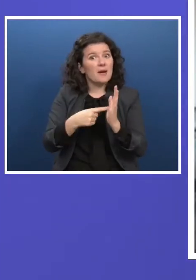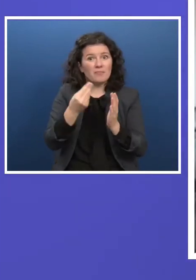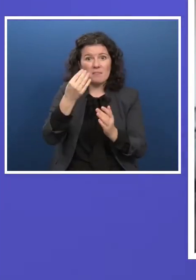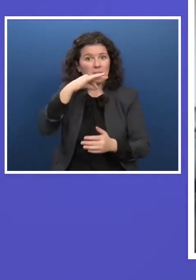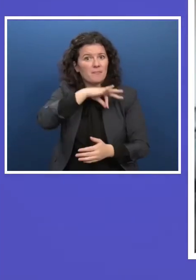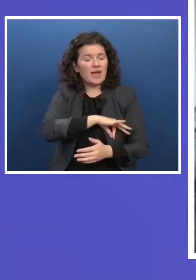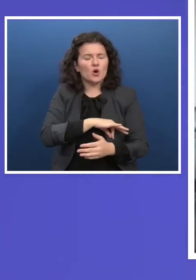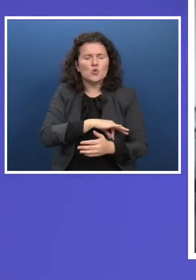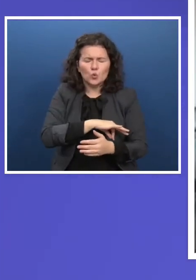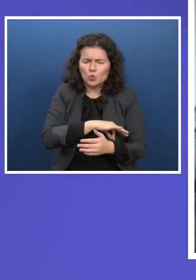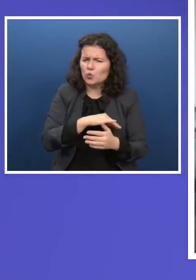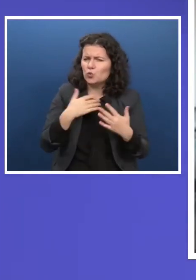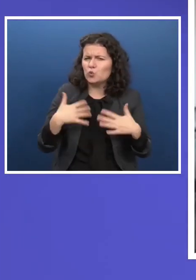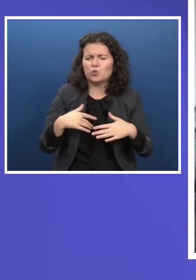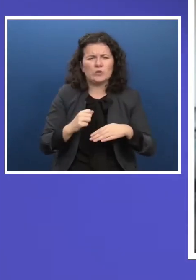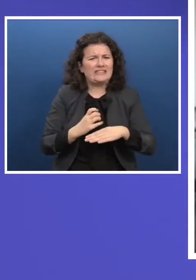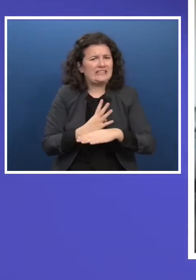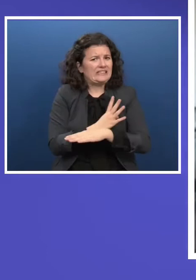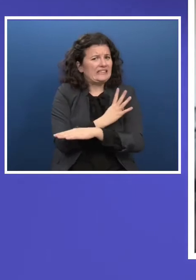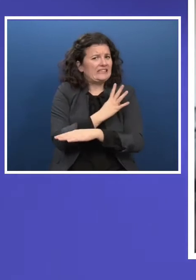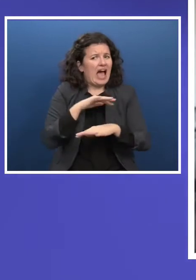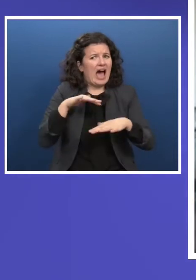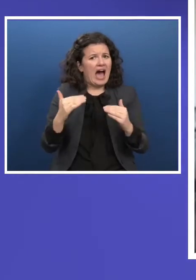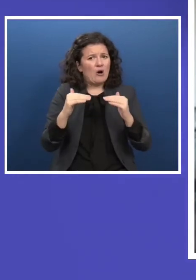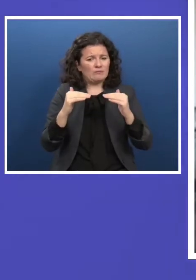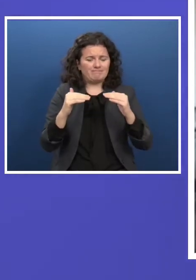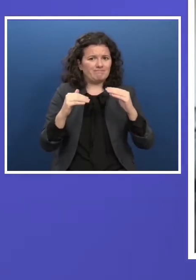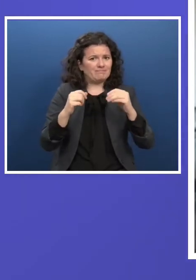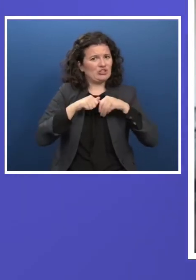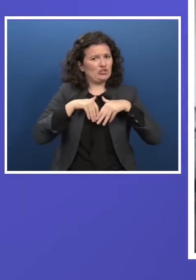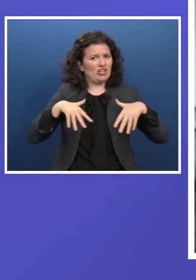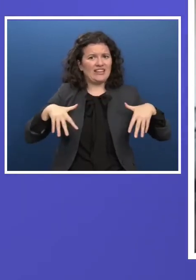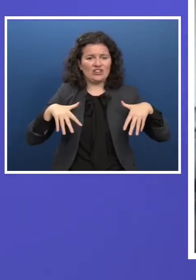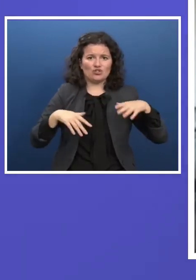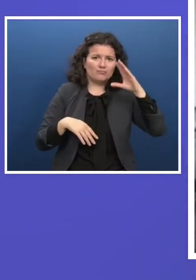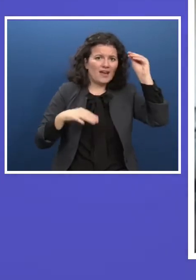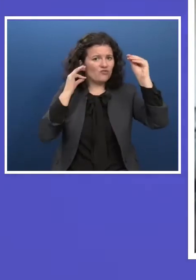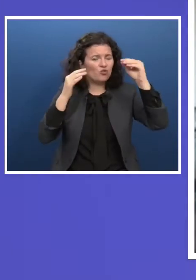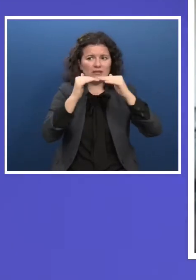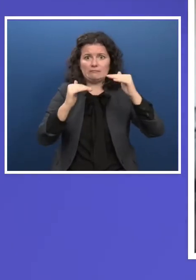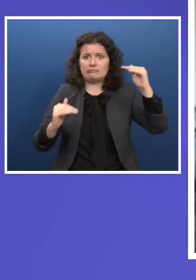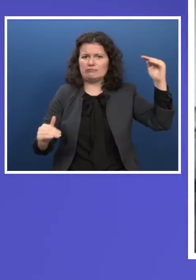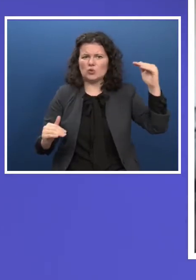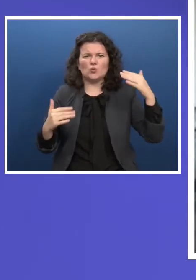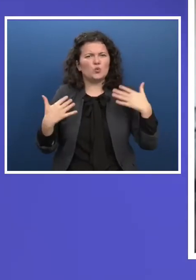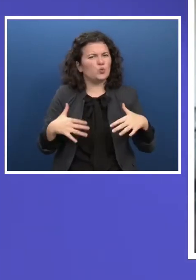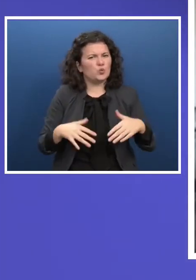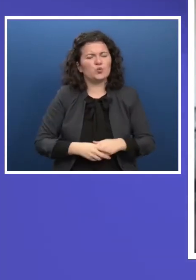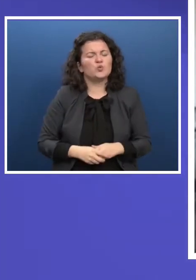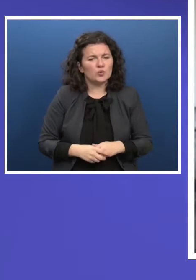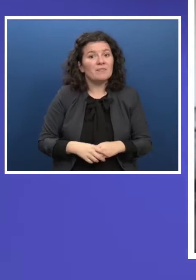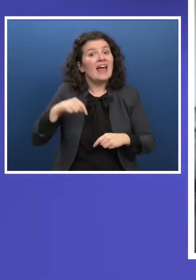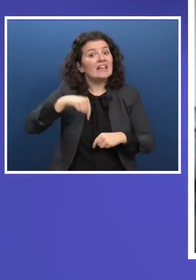some of the deeper issues of gender inequity that exist in the health sector. And so today's conversation is very much about how do we drive